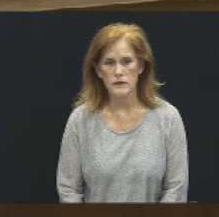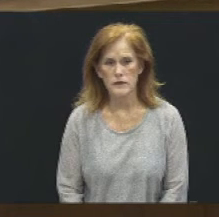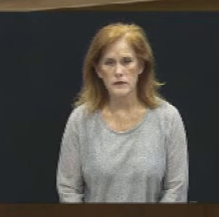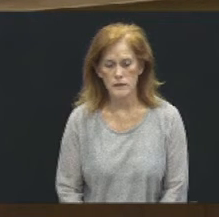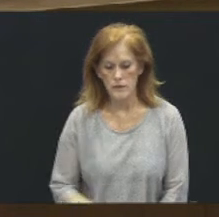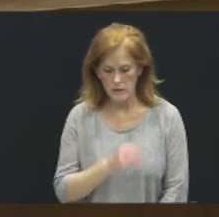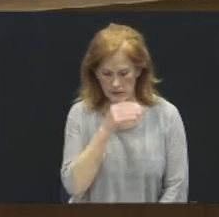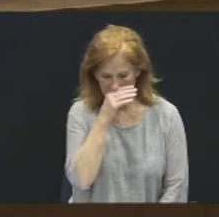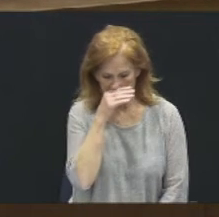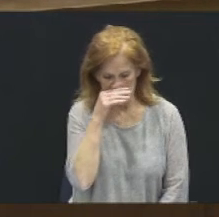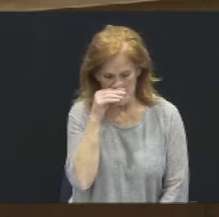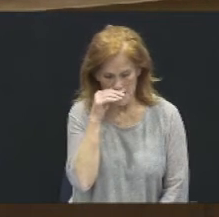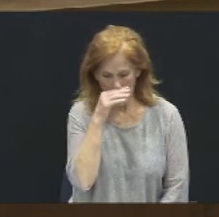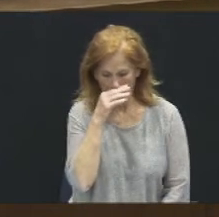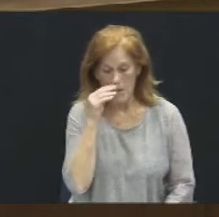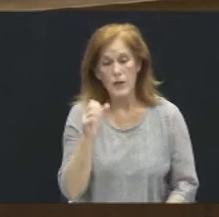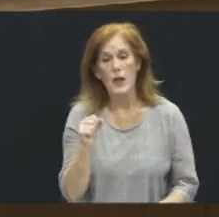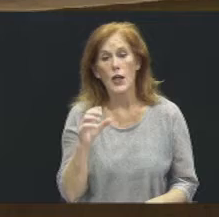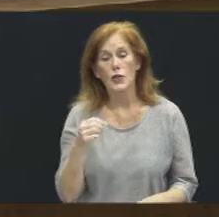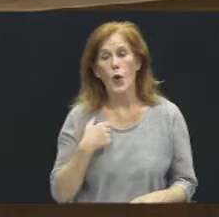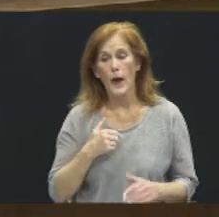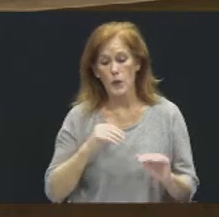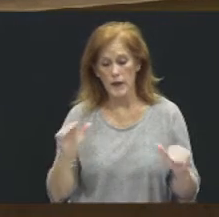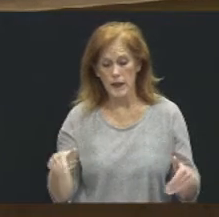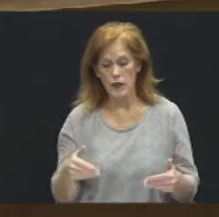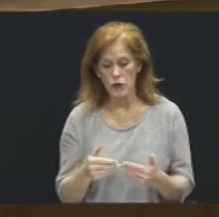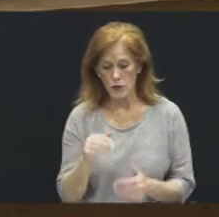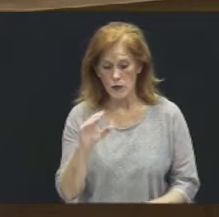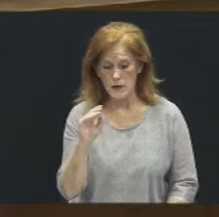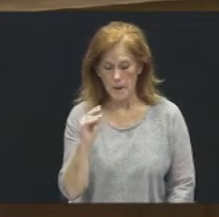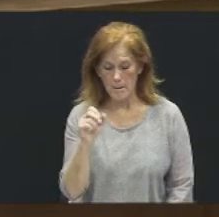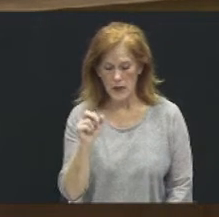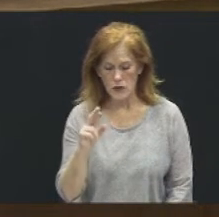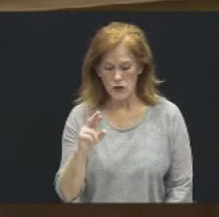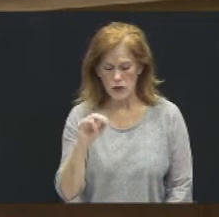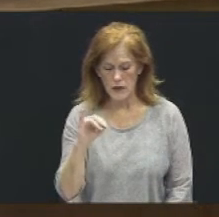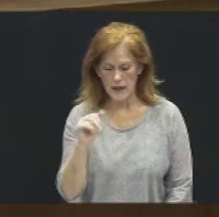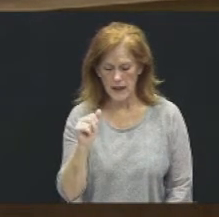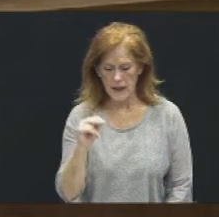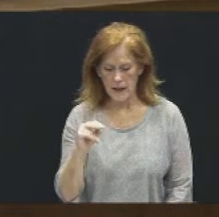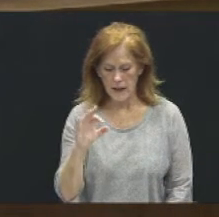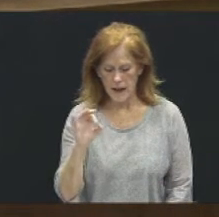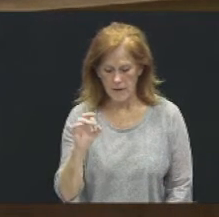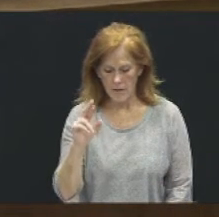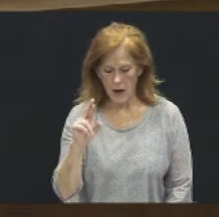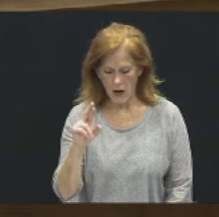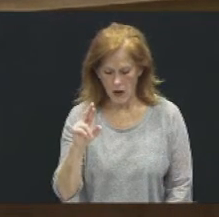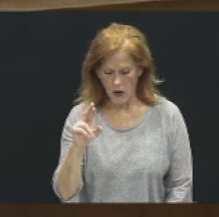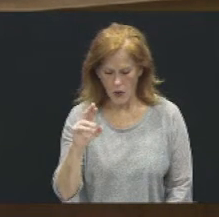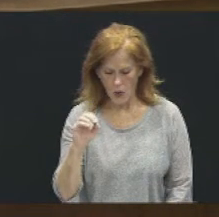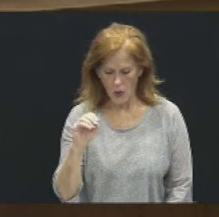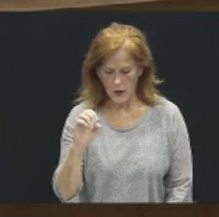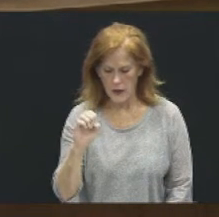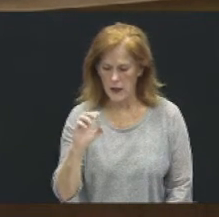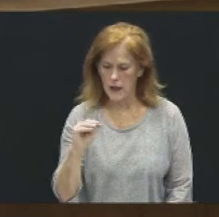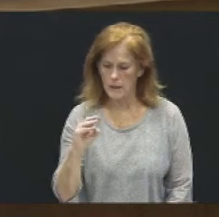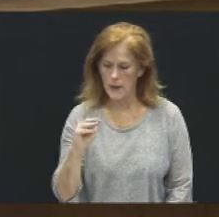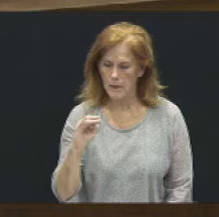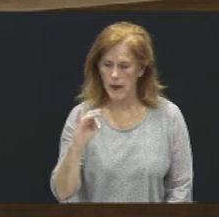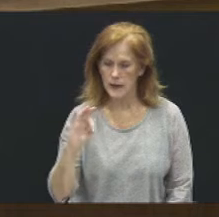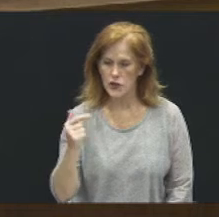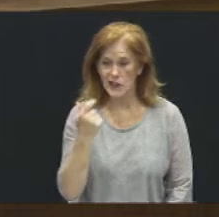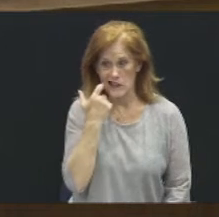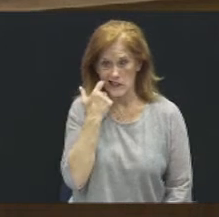so without further ado, I want to introduce Mr. Ian Fleming. A little bit about Ian. Ian